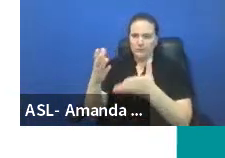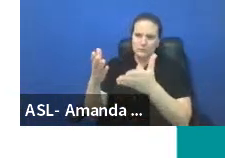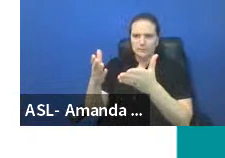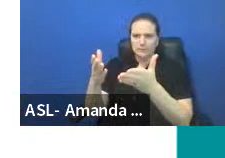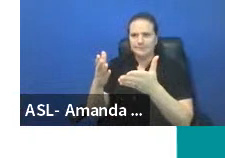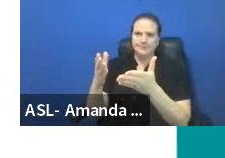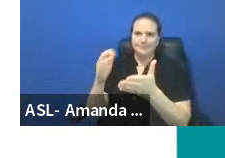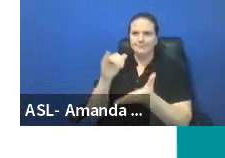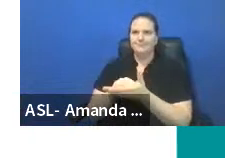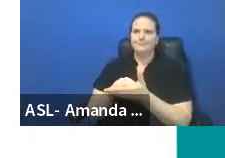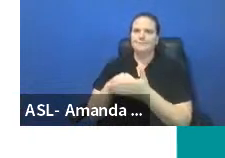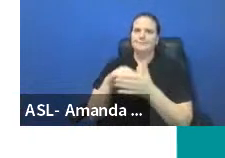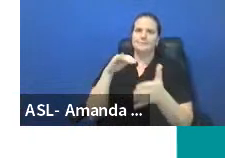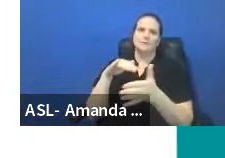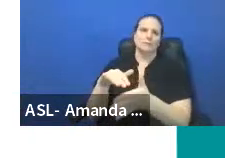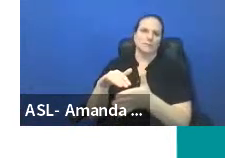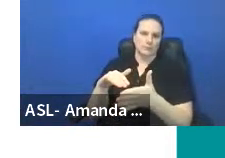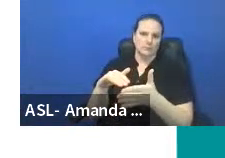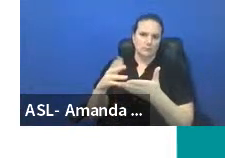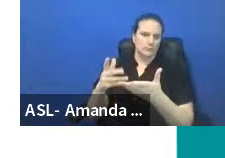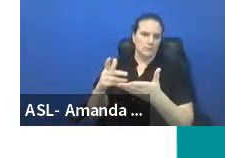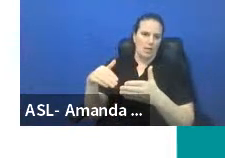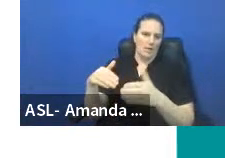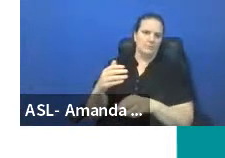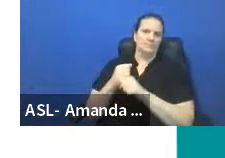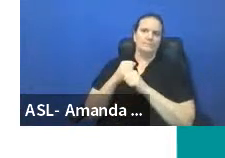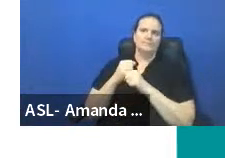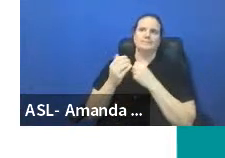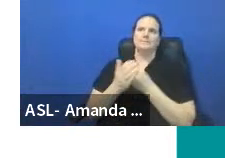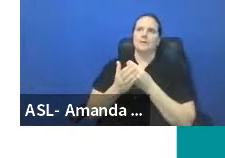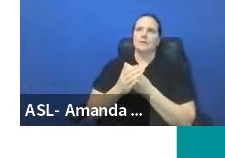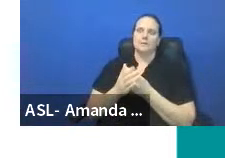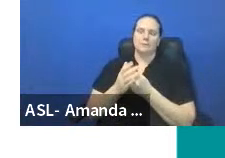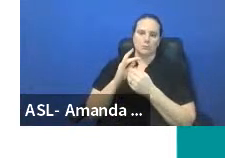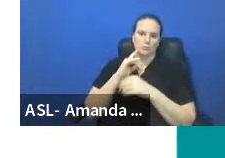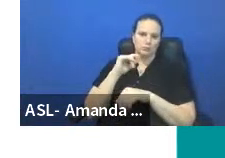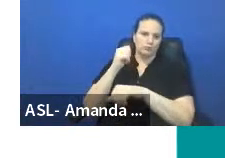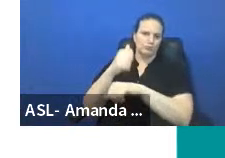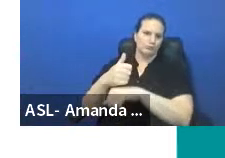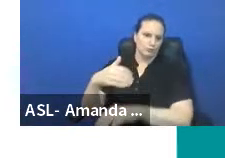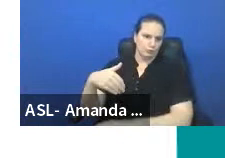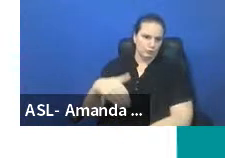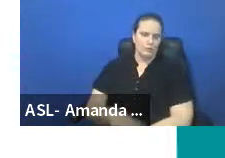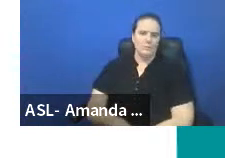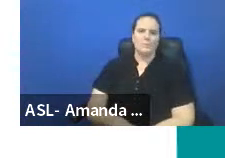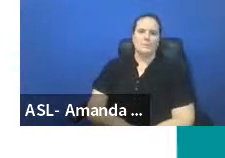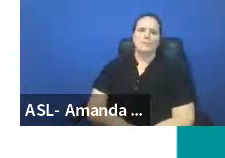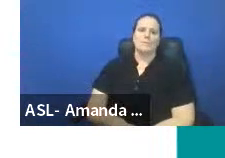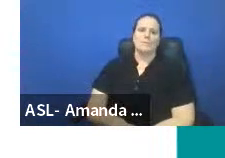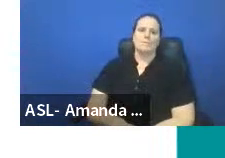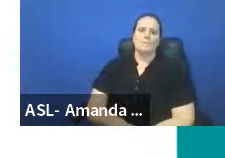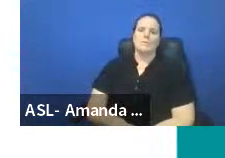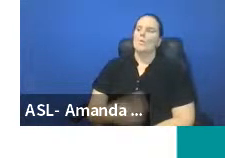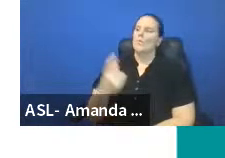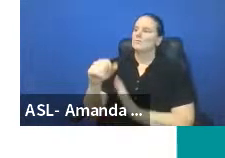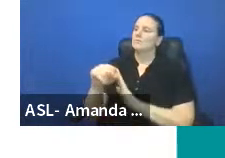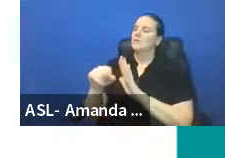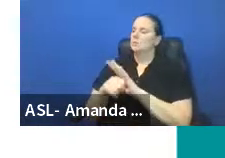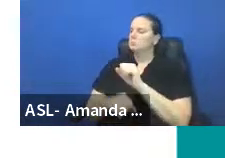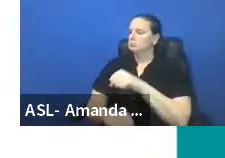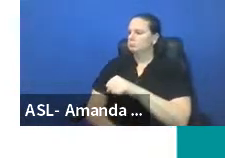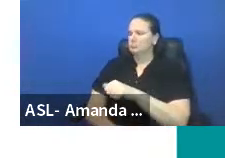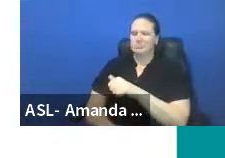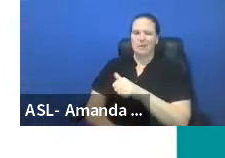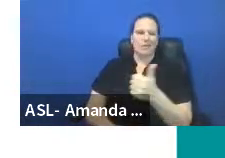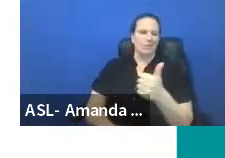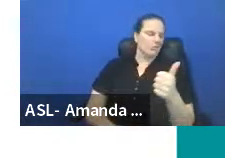of it and they've done a study, but they have not received the funding to be able to implement it. So it exists in one state, but not in the other. And it's